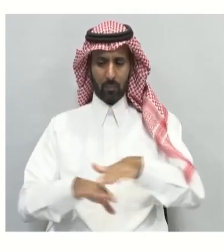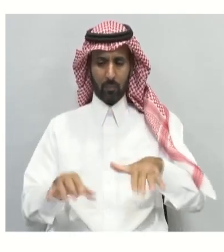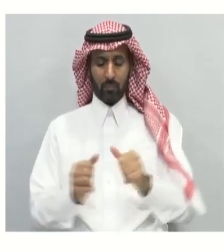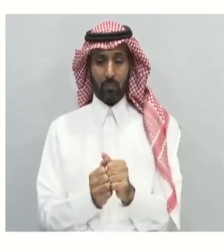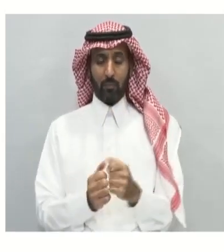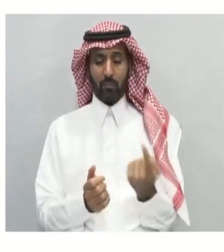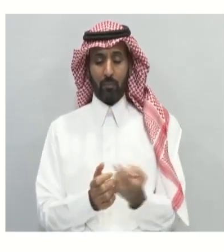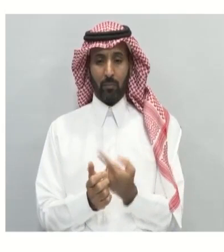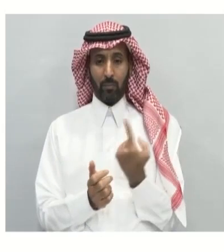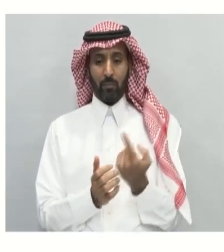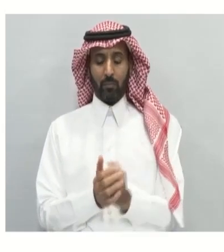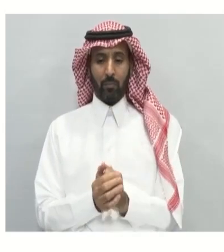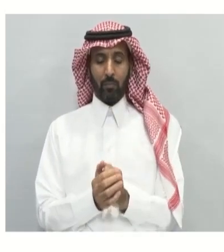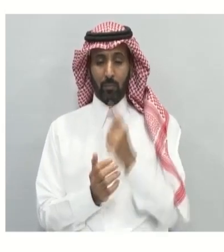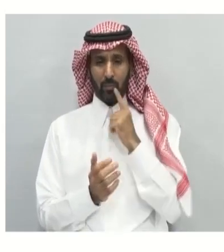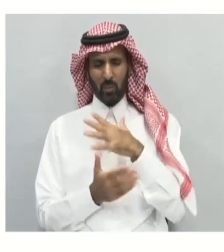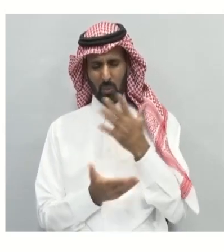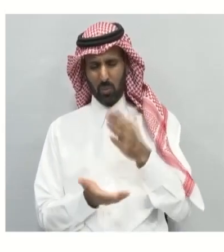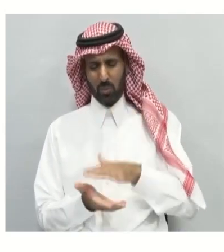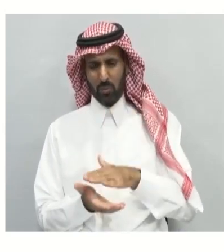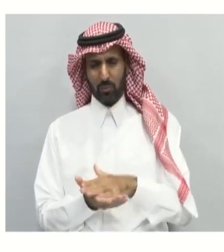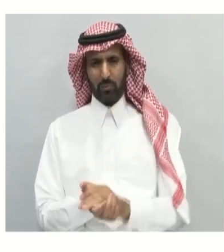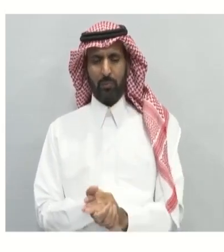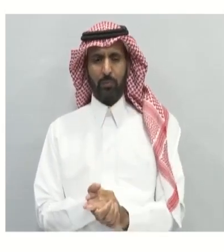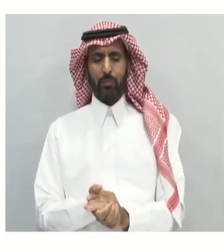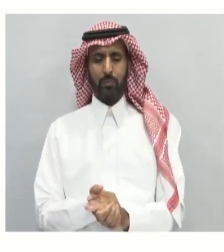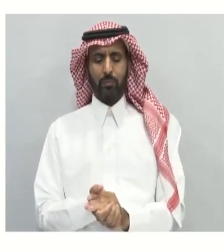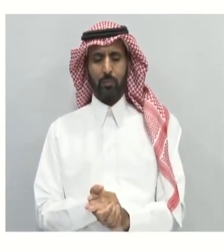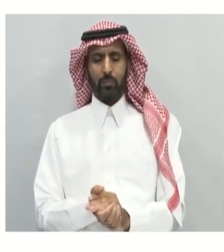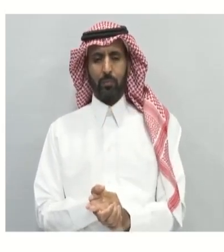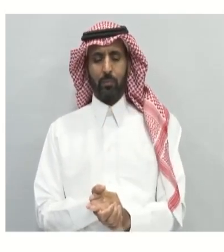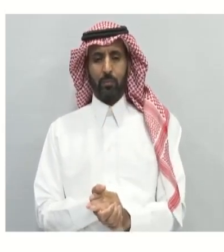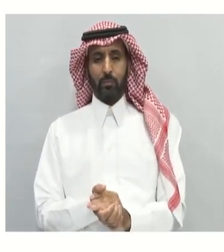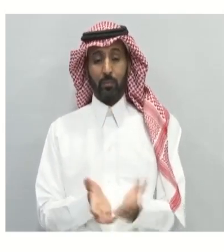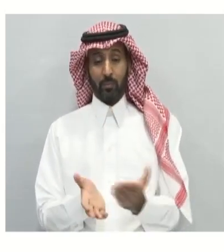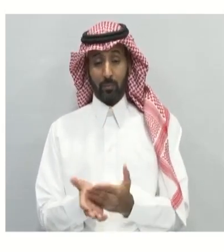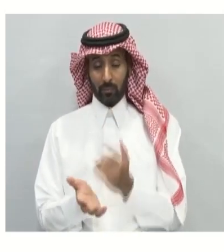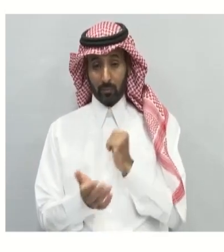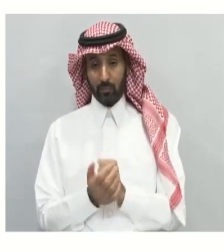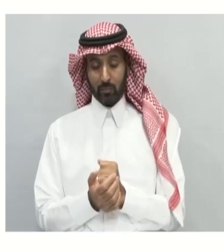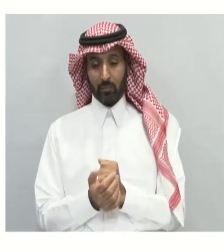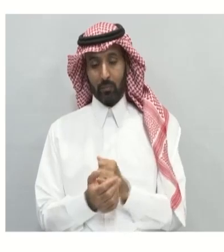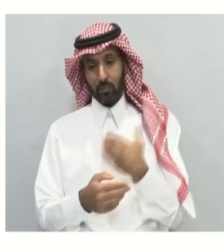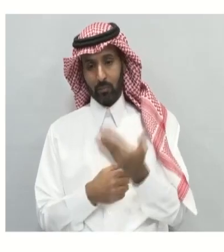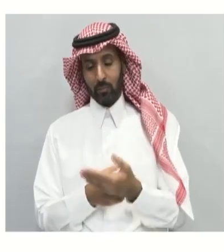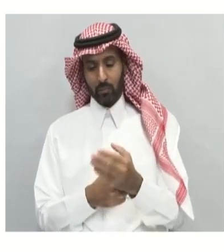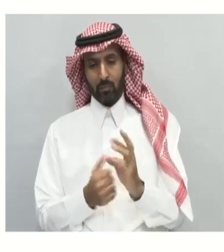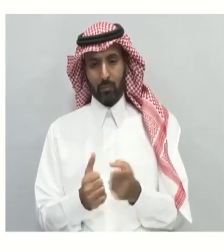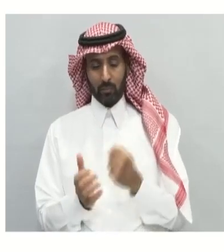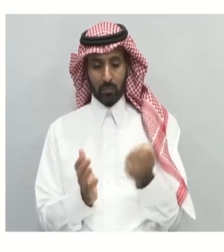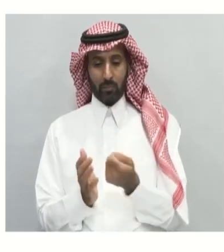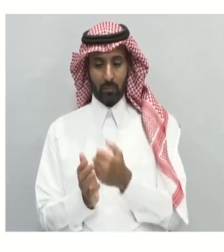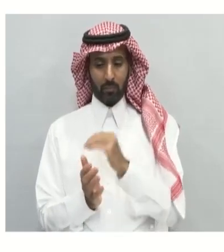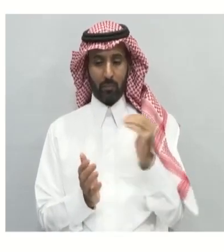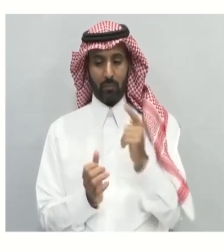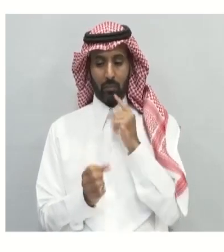who are coming, maybe disasters or any other thing. Let's come on now. We will come up with right